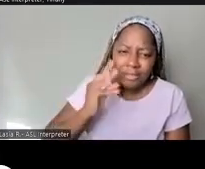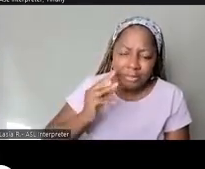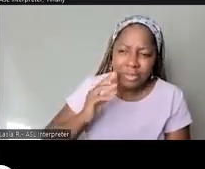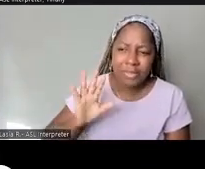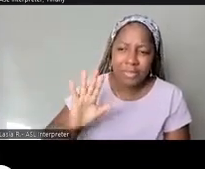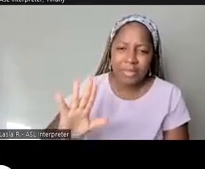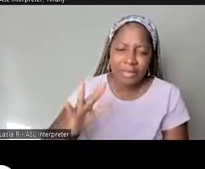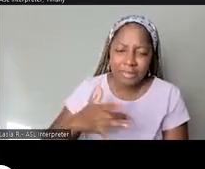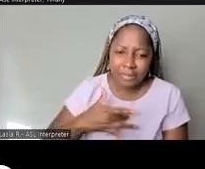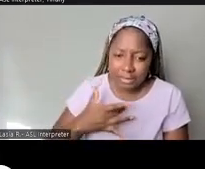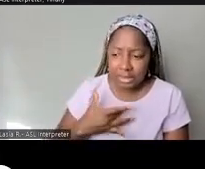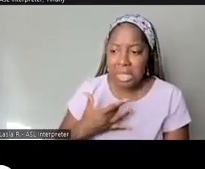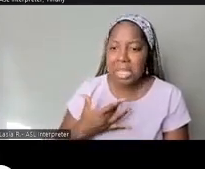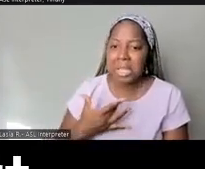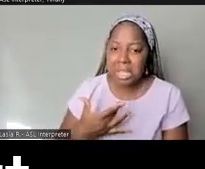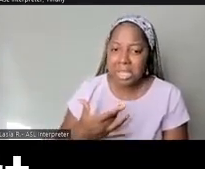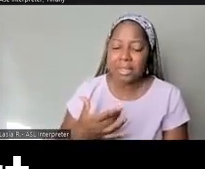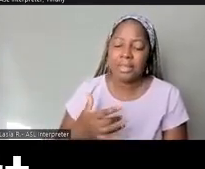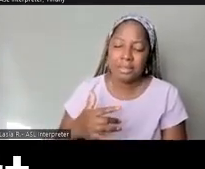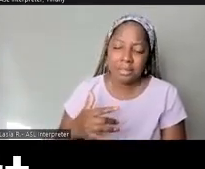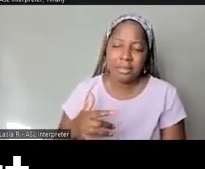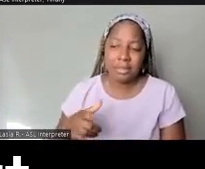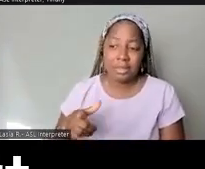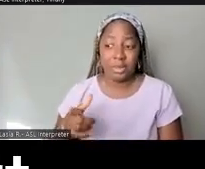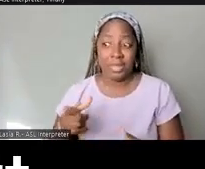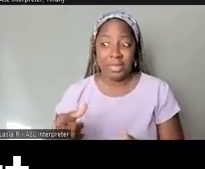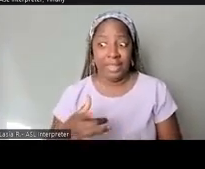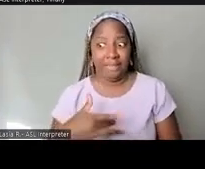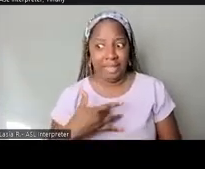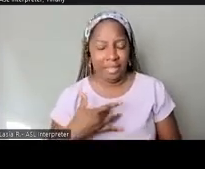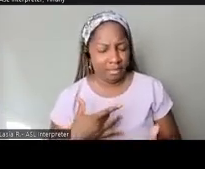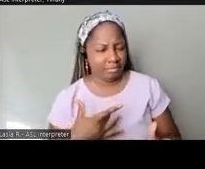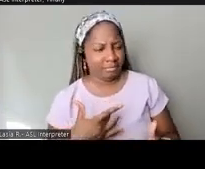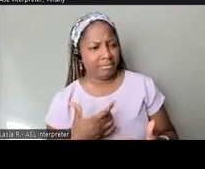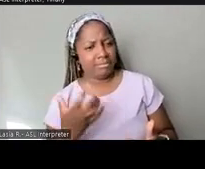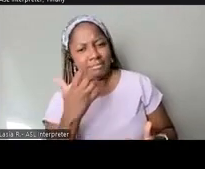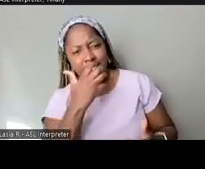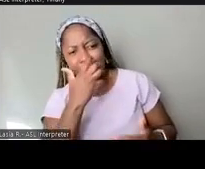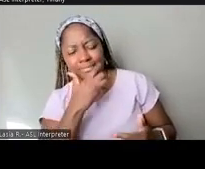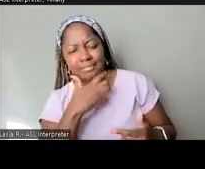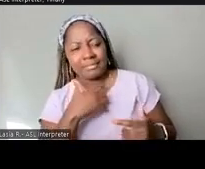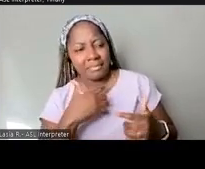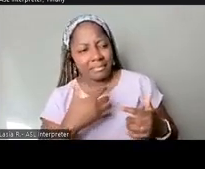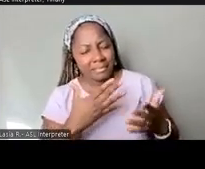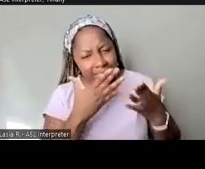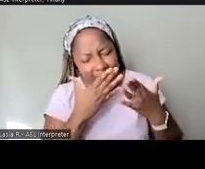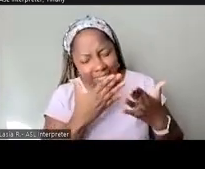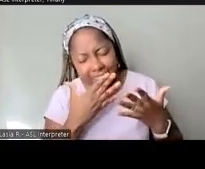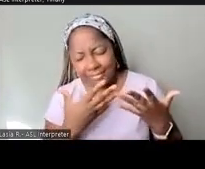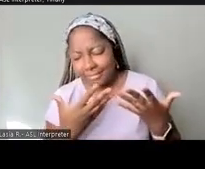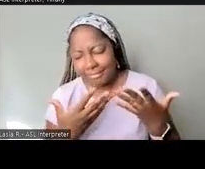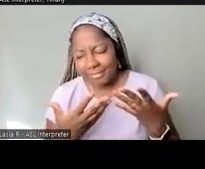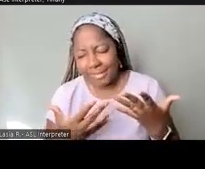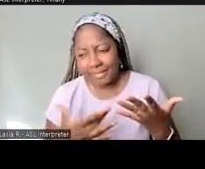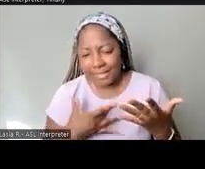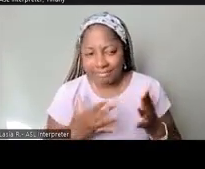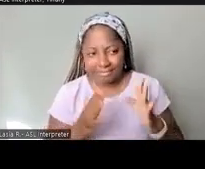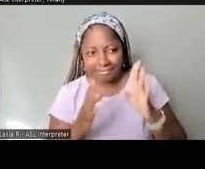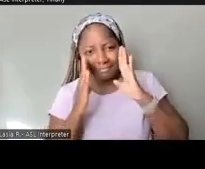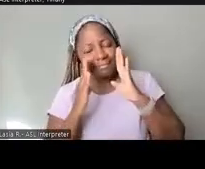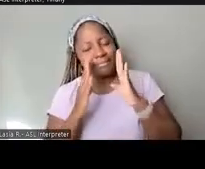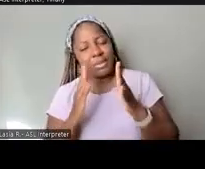feeling validated and knowing who you are so that you can sort of navigate these systems. And then the other half